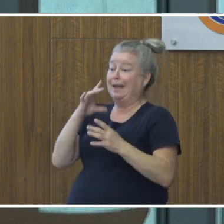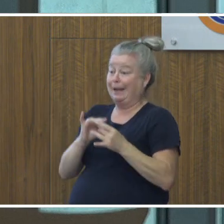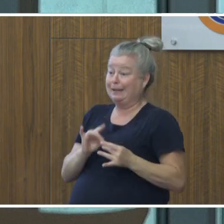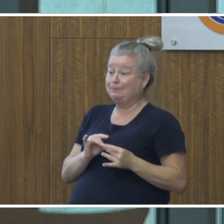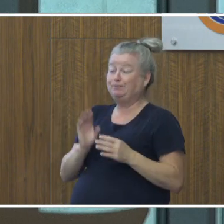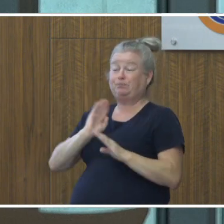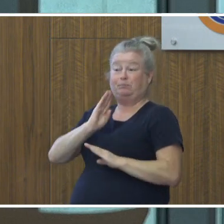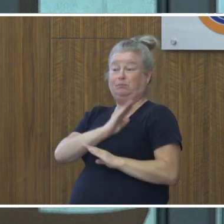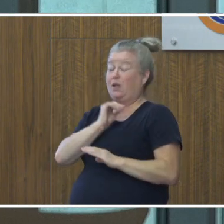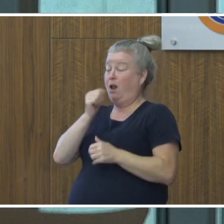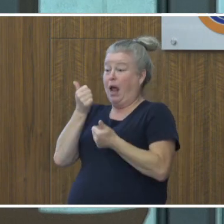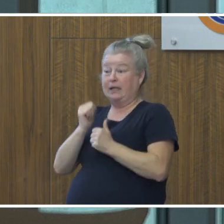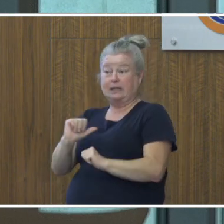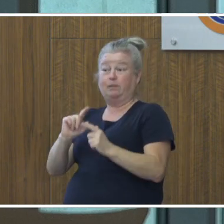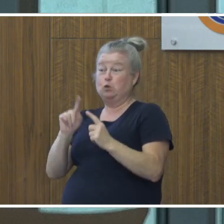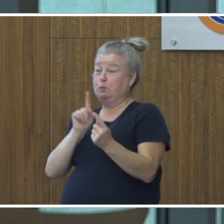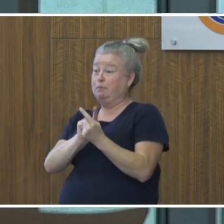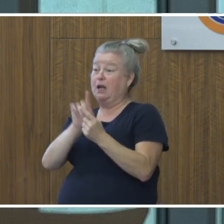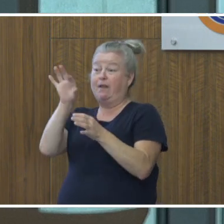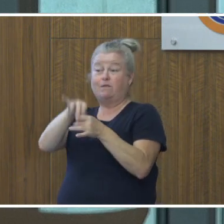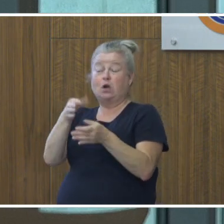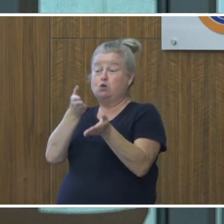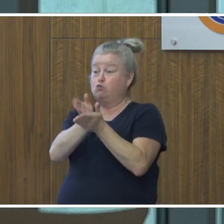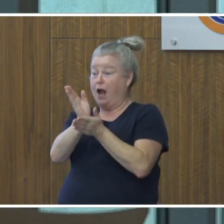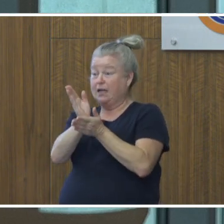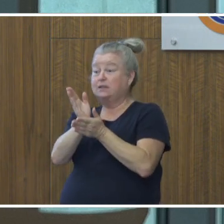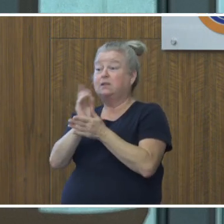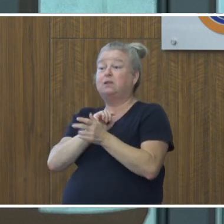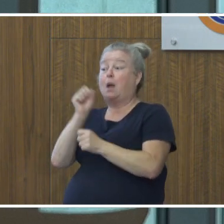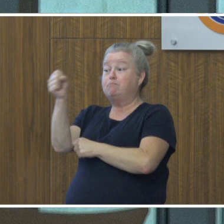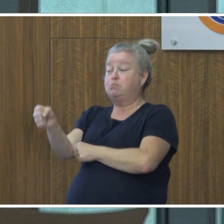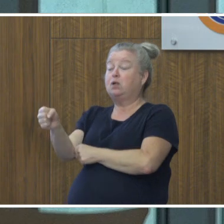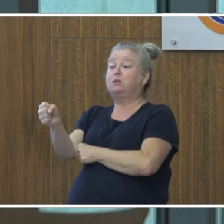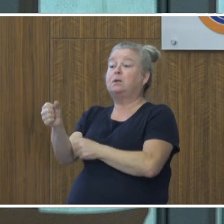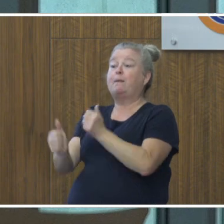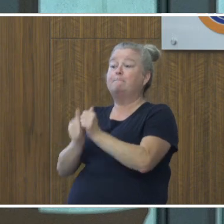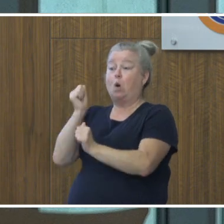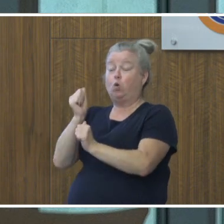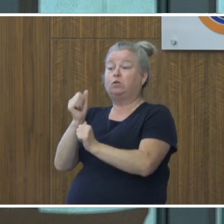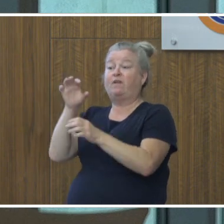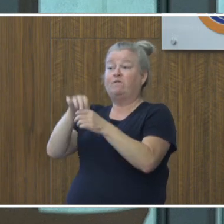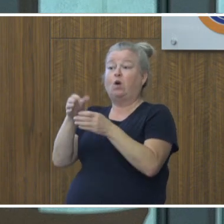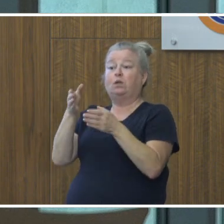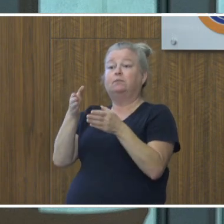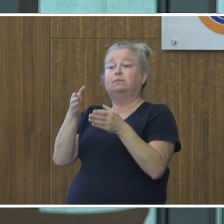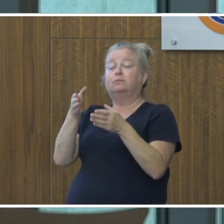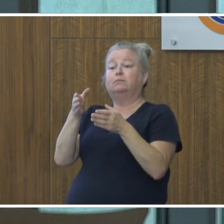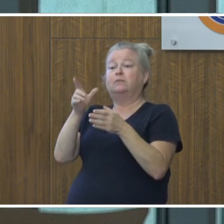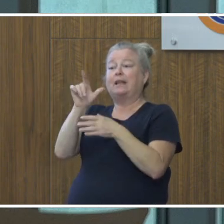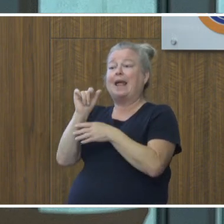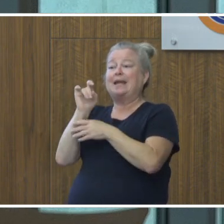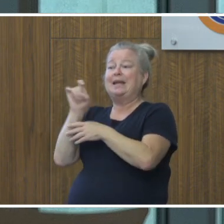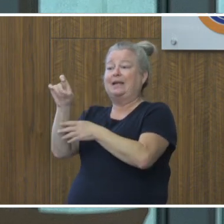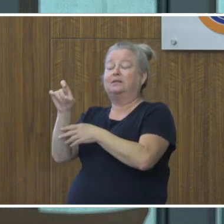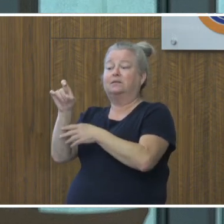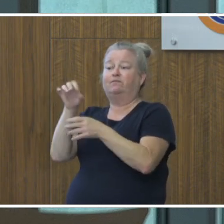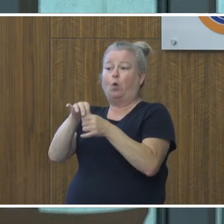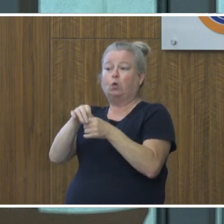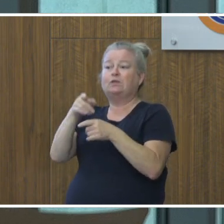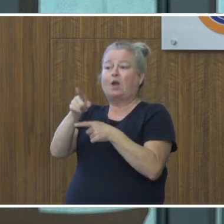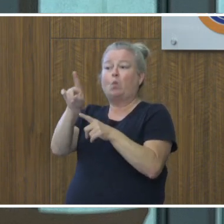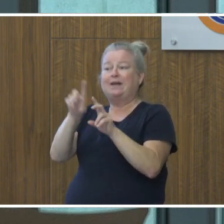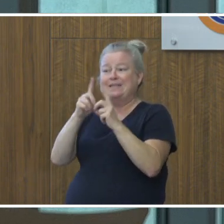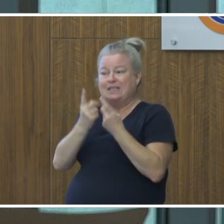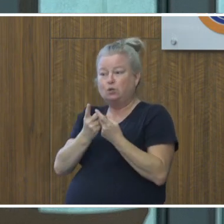not attempt to meet its voting rights obligations by placing most Latinx voters in just one majority Latinx district. And